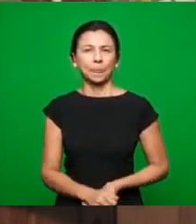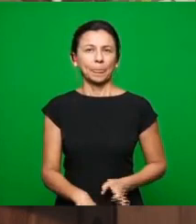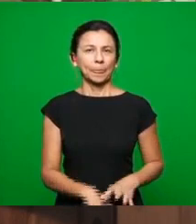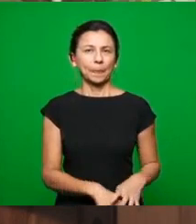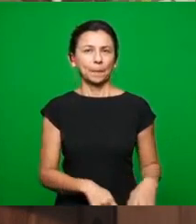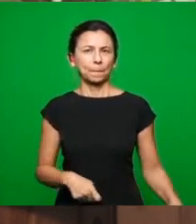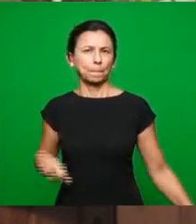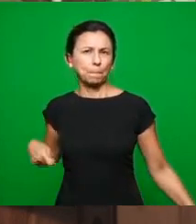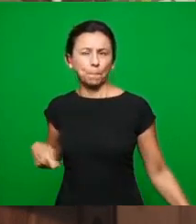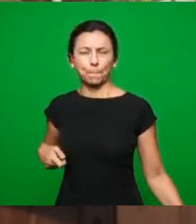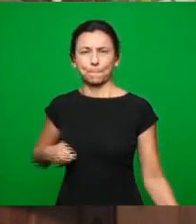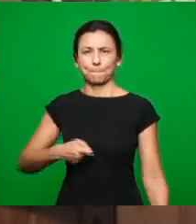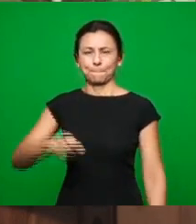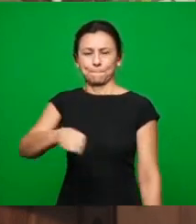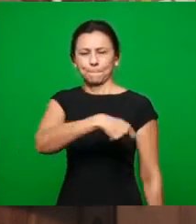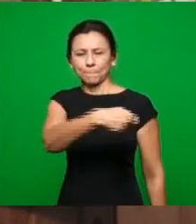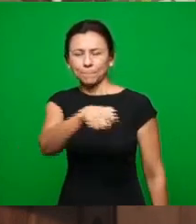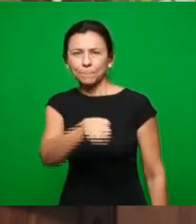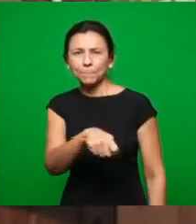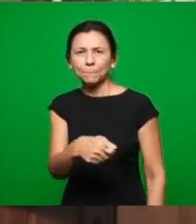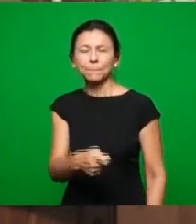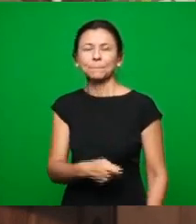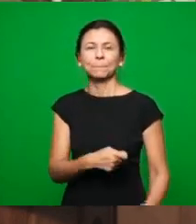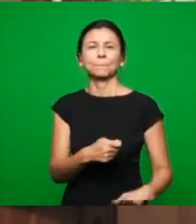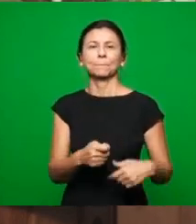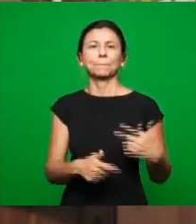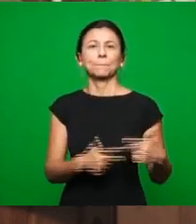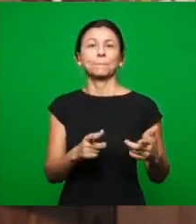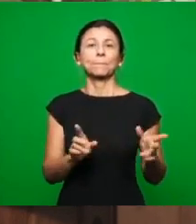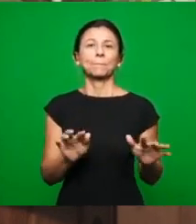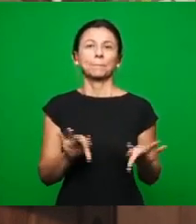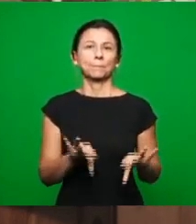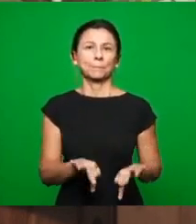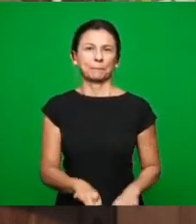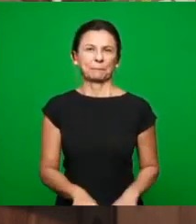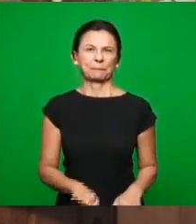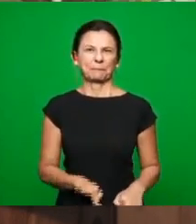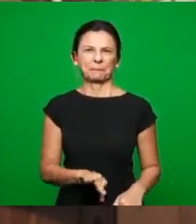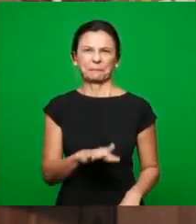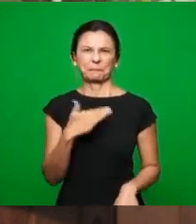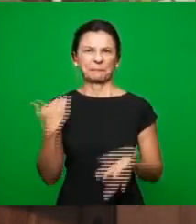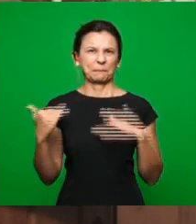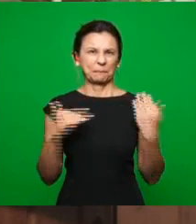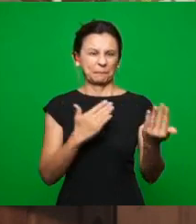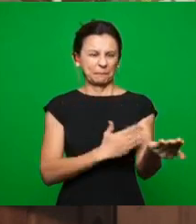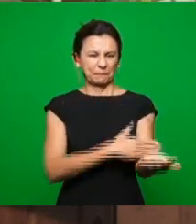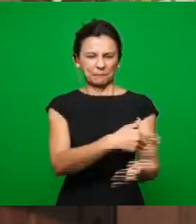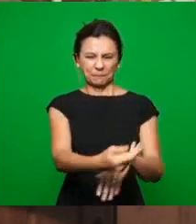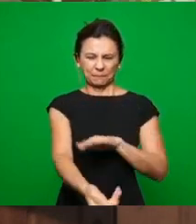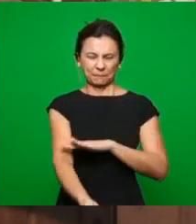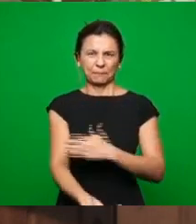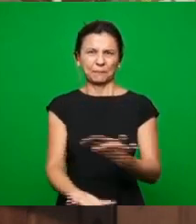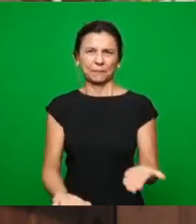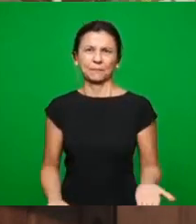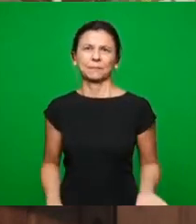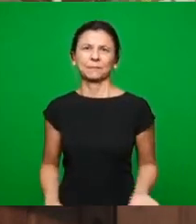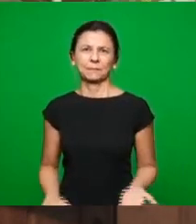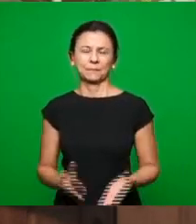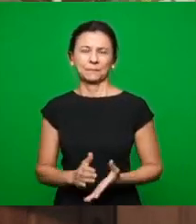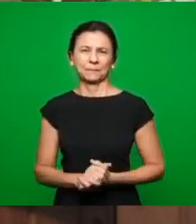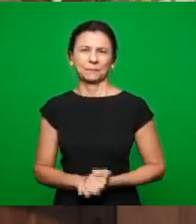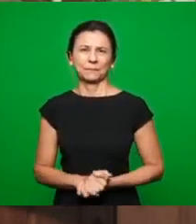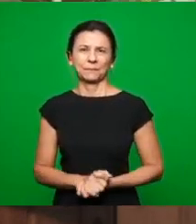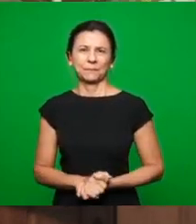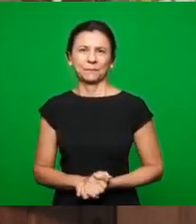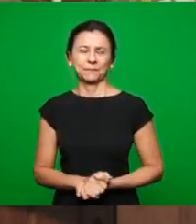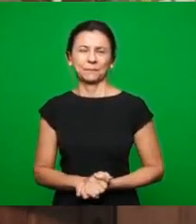fighting with sword, with spears, and its end was to be destroyed. It was death. Here,